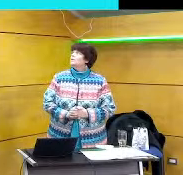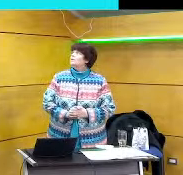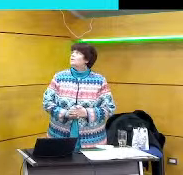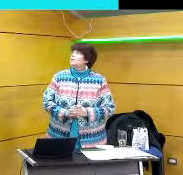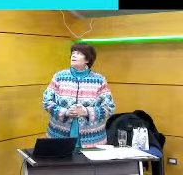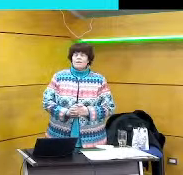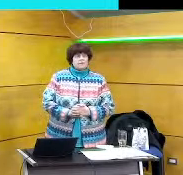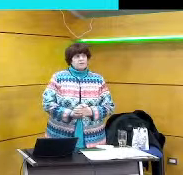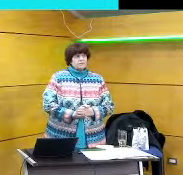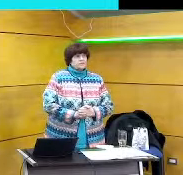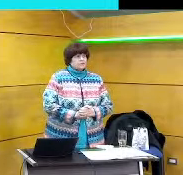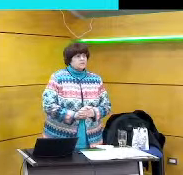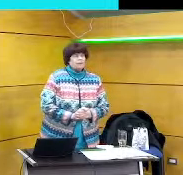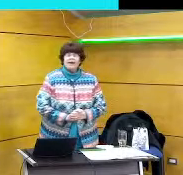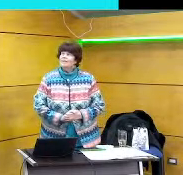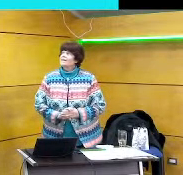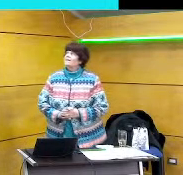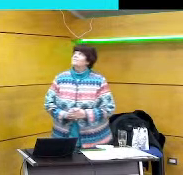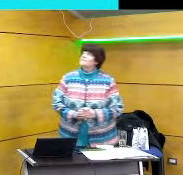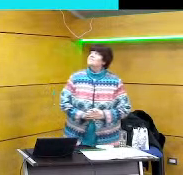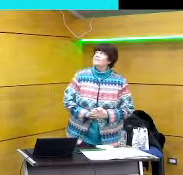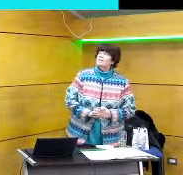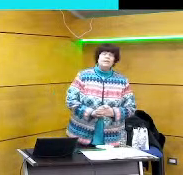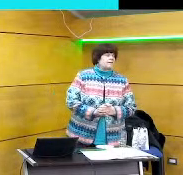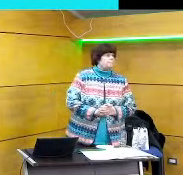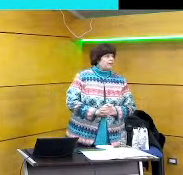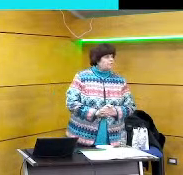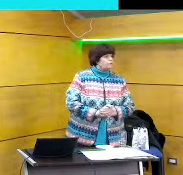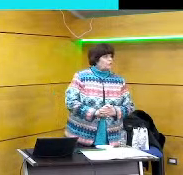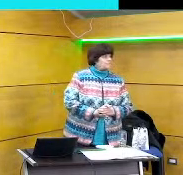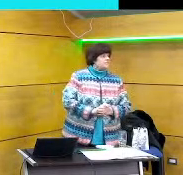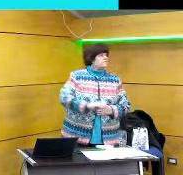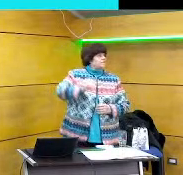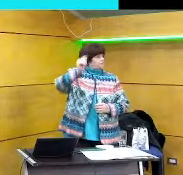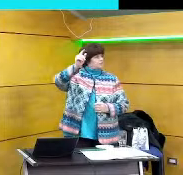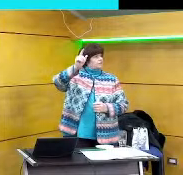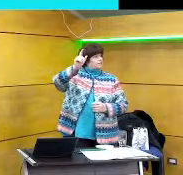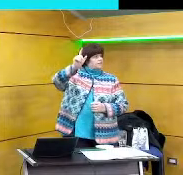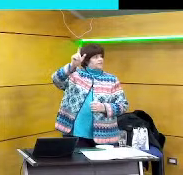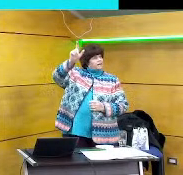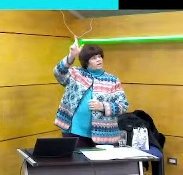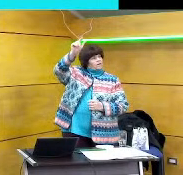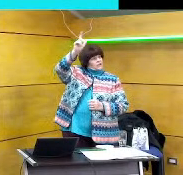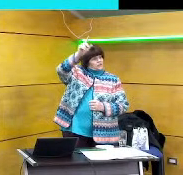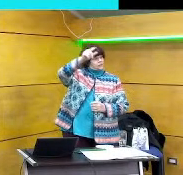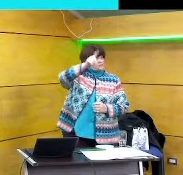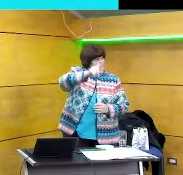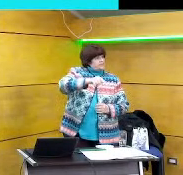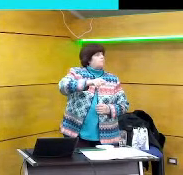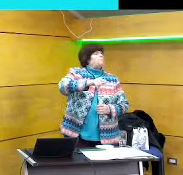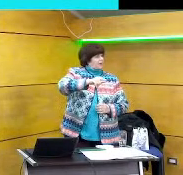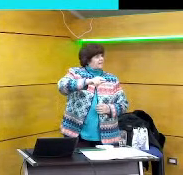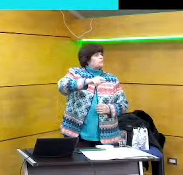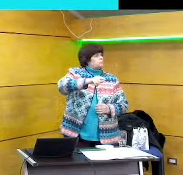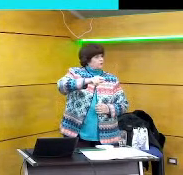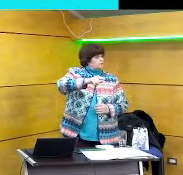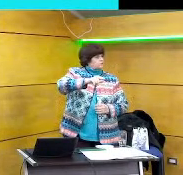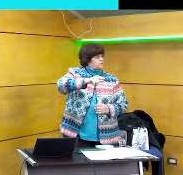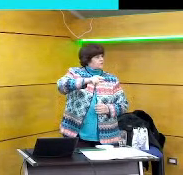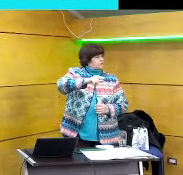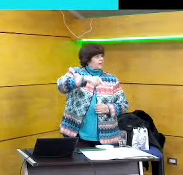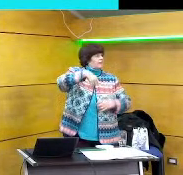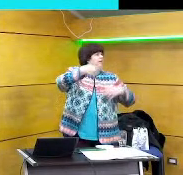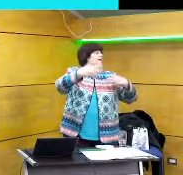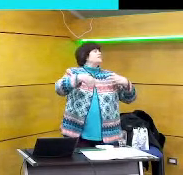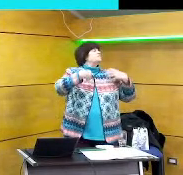web, there's a spot, as I said, event voices, and if you click there, you're gonna see past